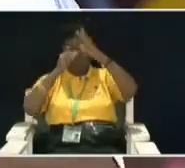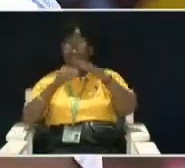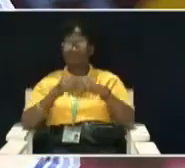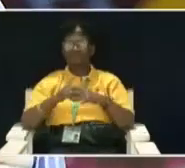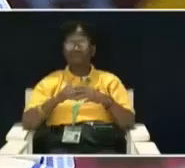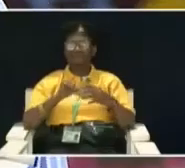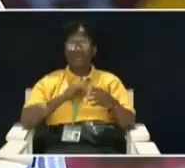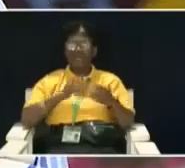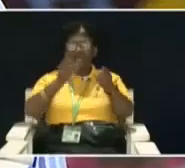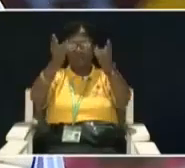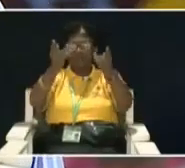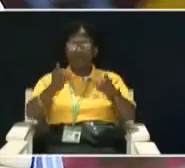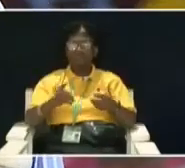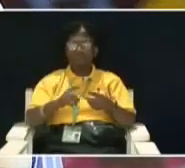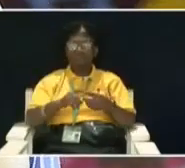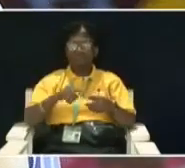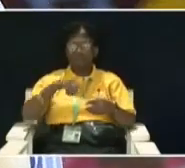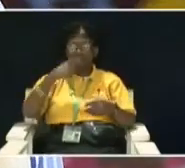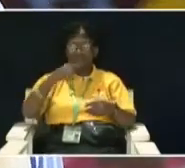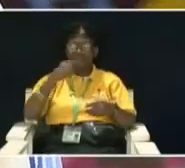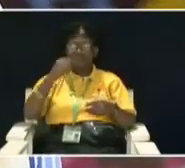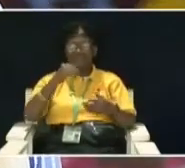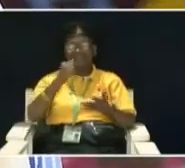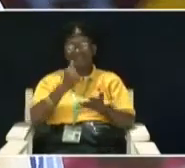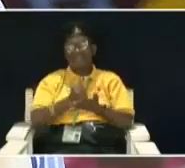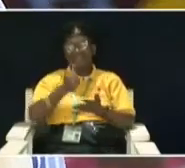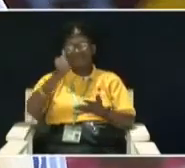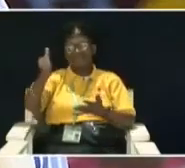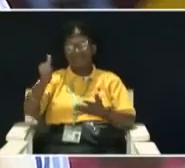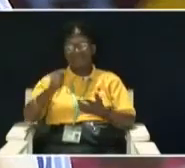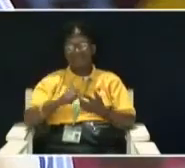I want to say amen to this one.